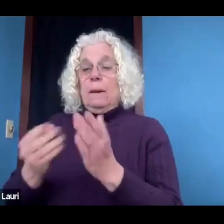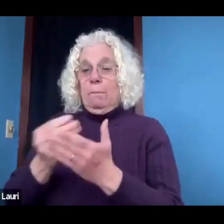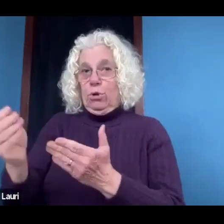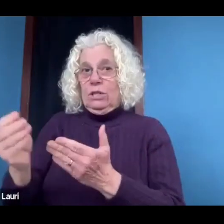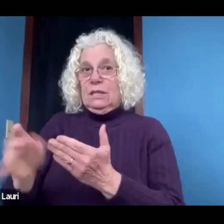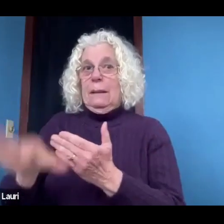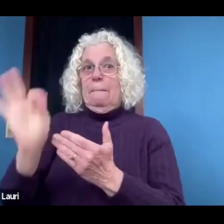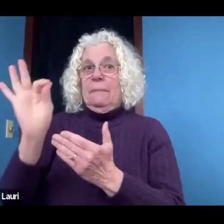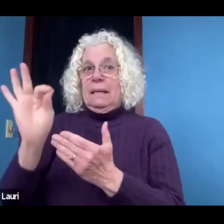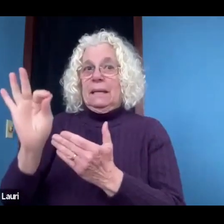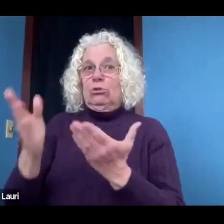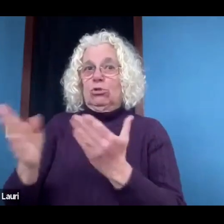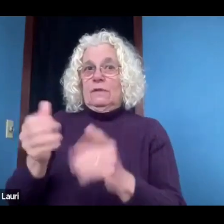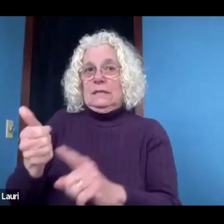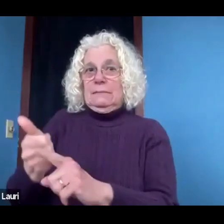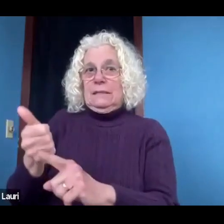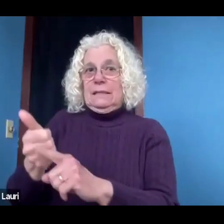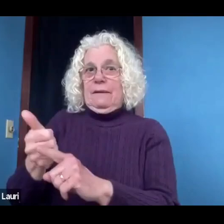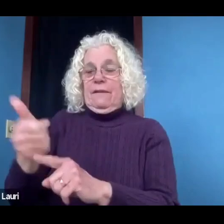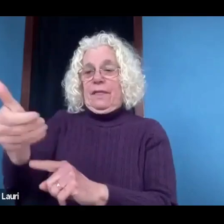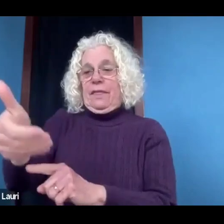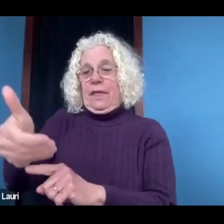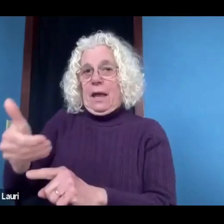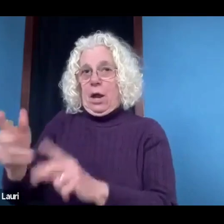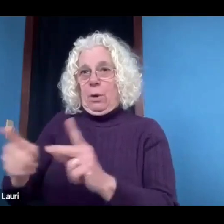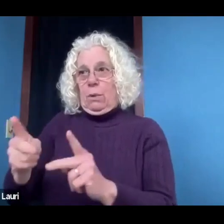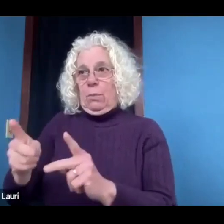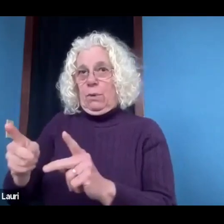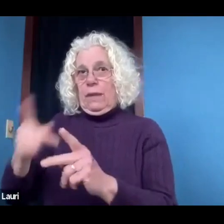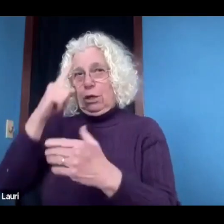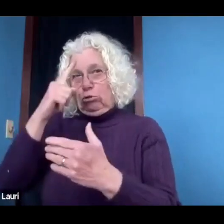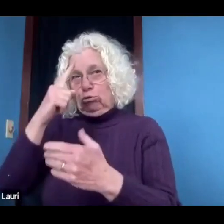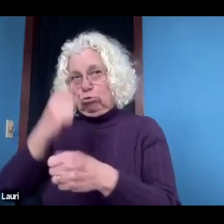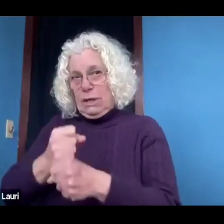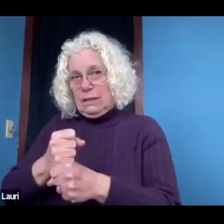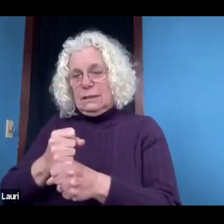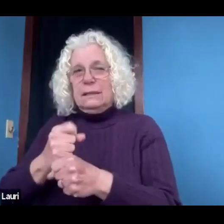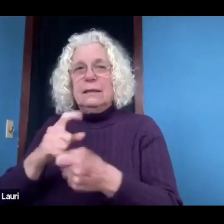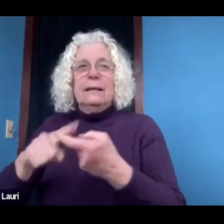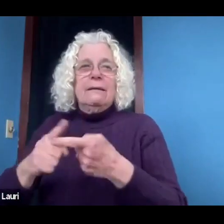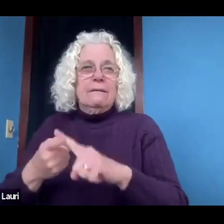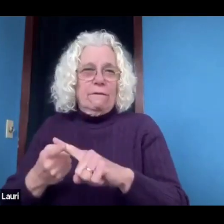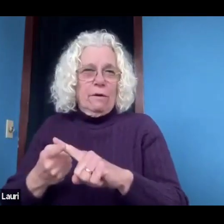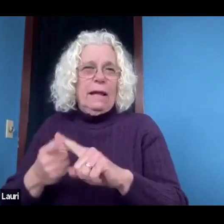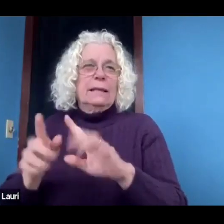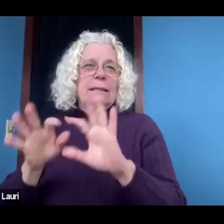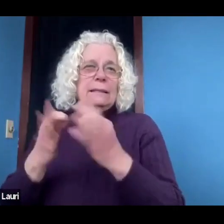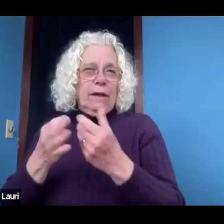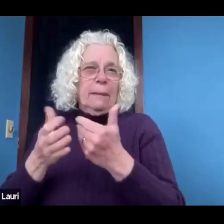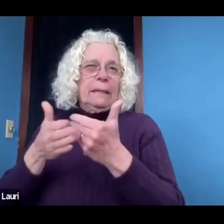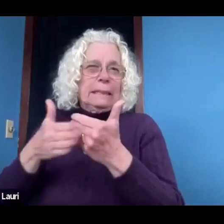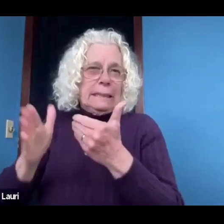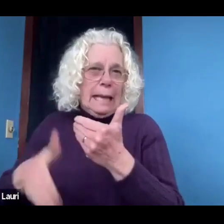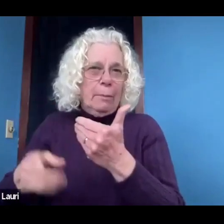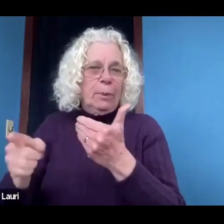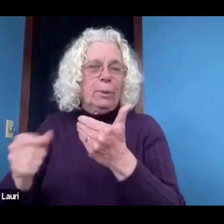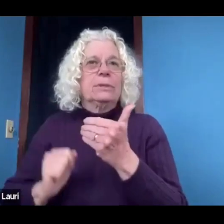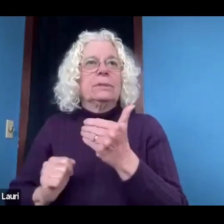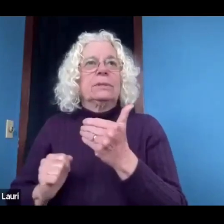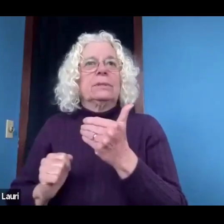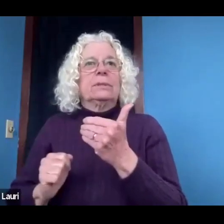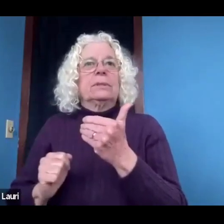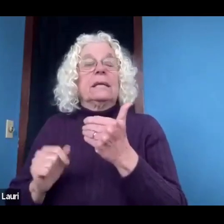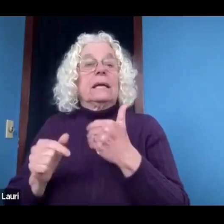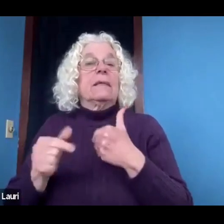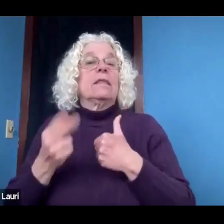services by hiring and training workers that they know and trust, such as family, friends, and neighbors. And there are options for accessing some grant